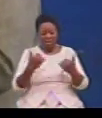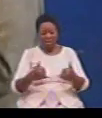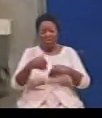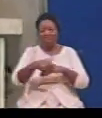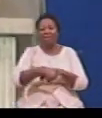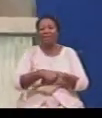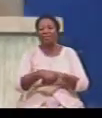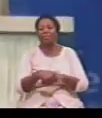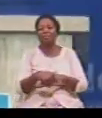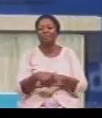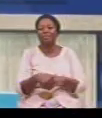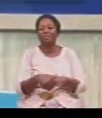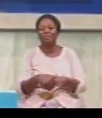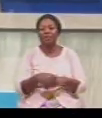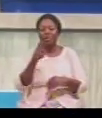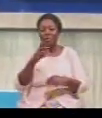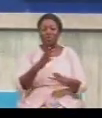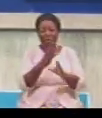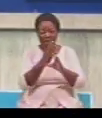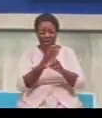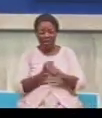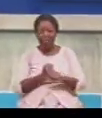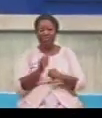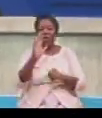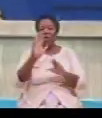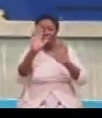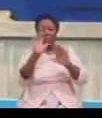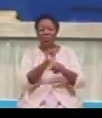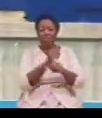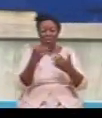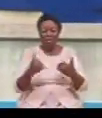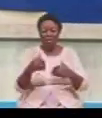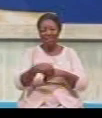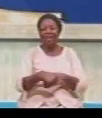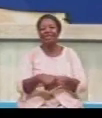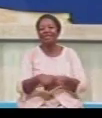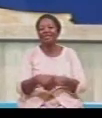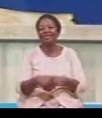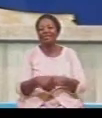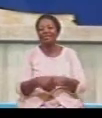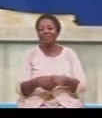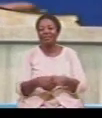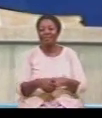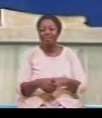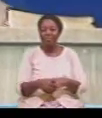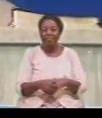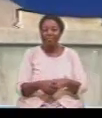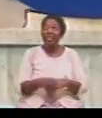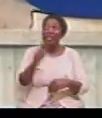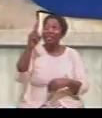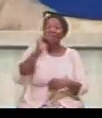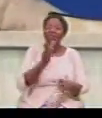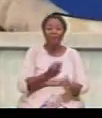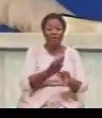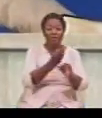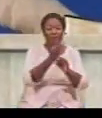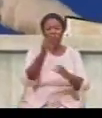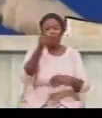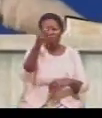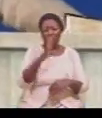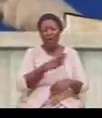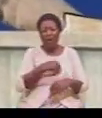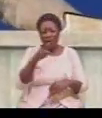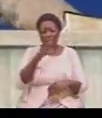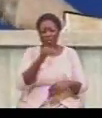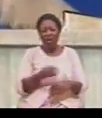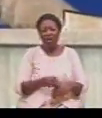tonight. You receive your miracle tonight. It's a faithful God, and you